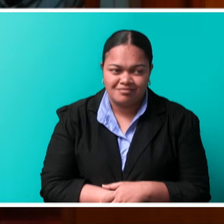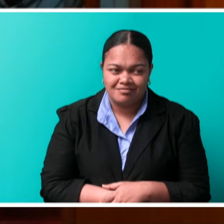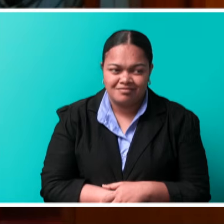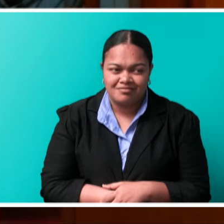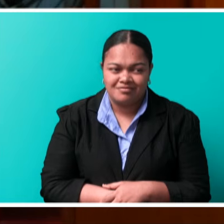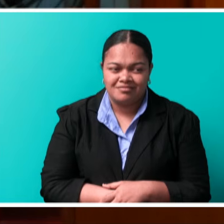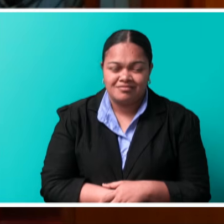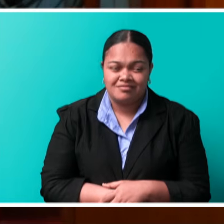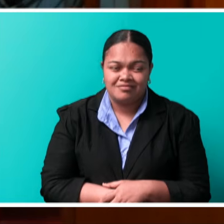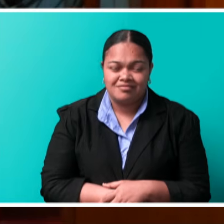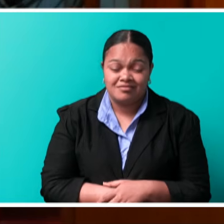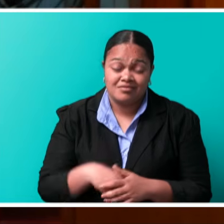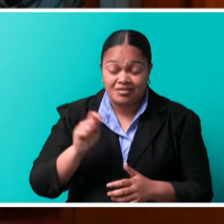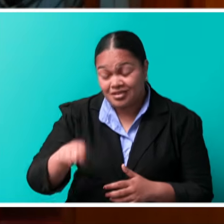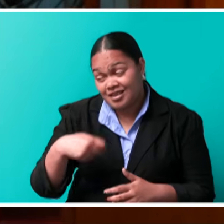certificate when we next tour.